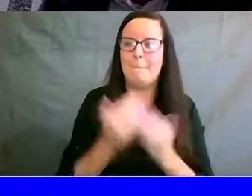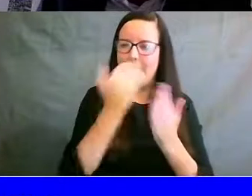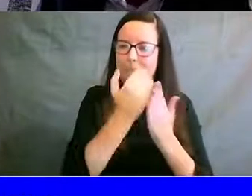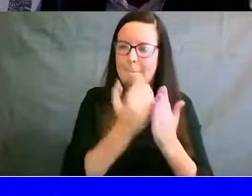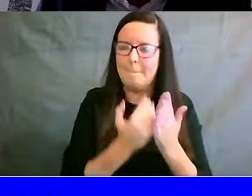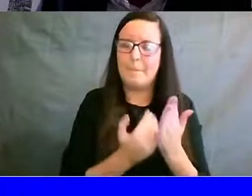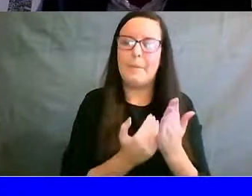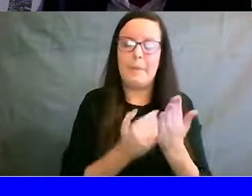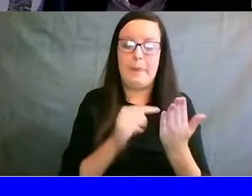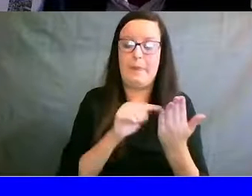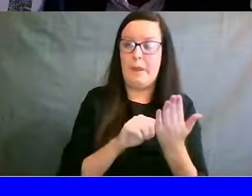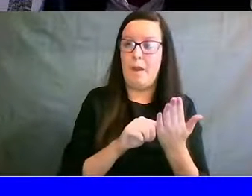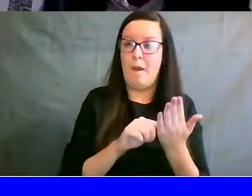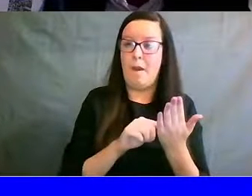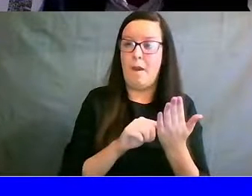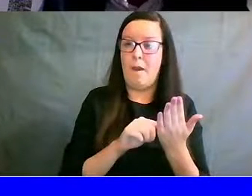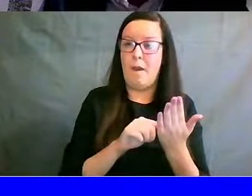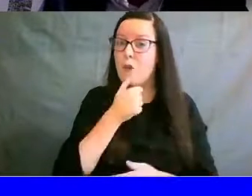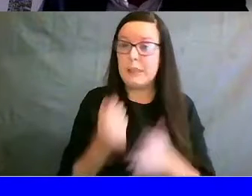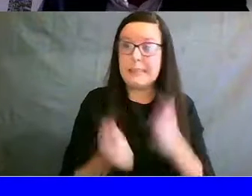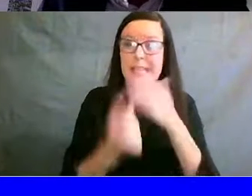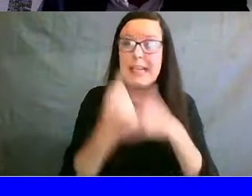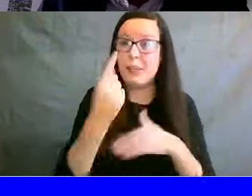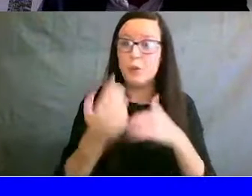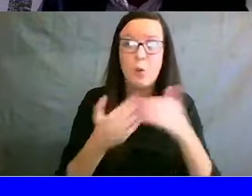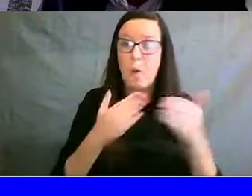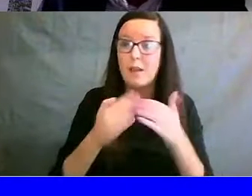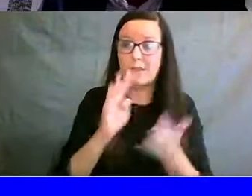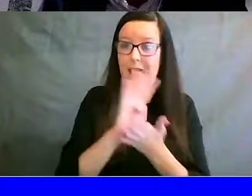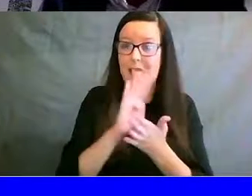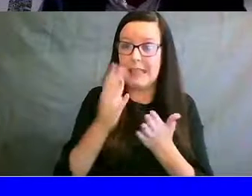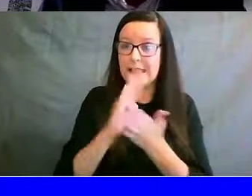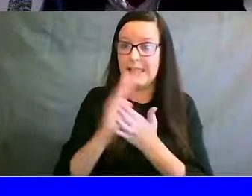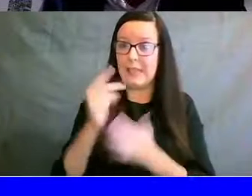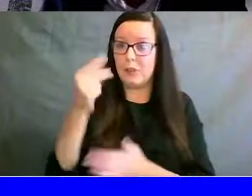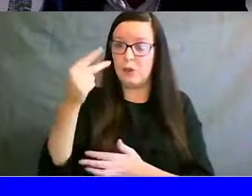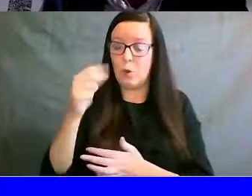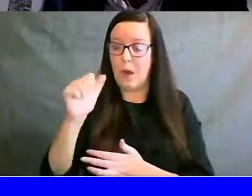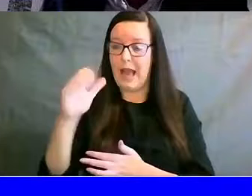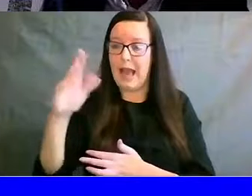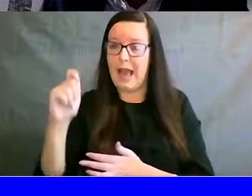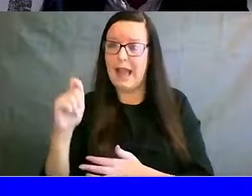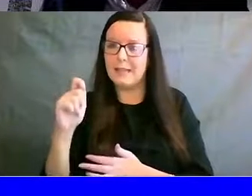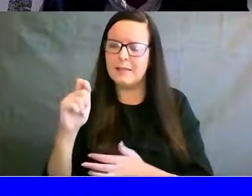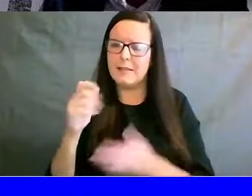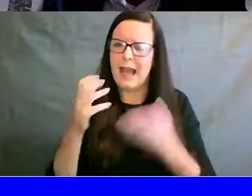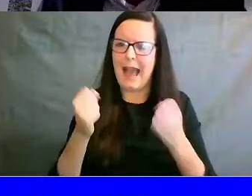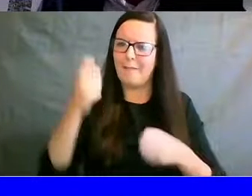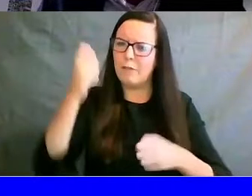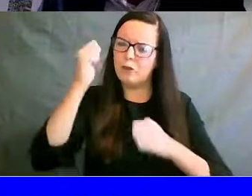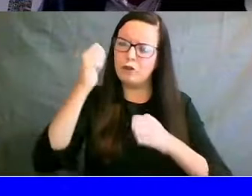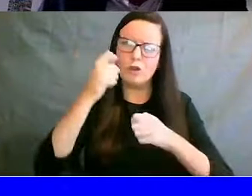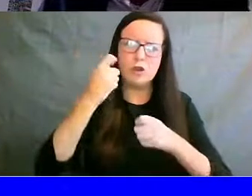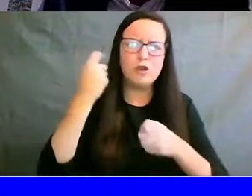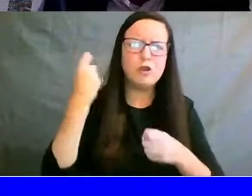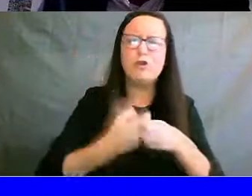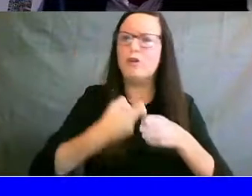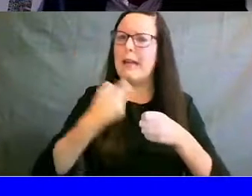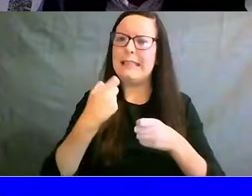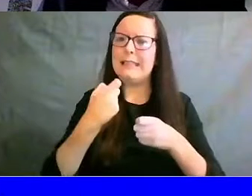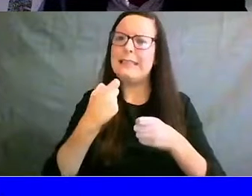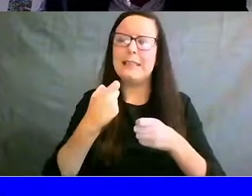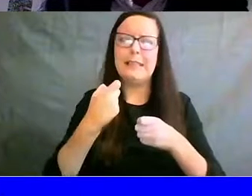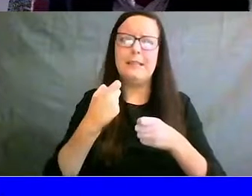So the first issue with the 1992 Act is that it enforces a very strict eligibility criteria. So for